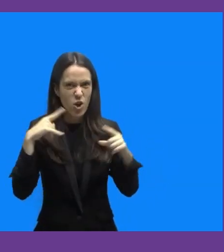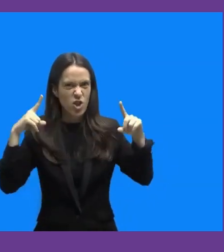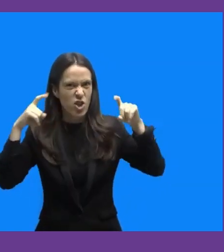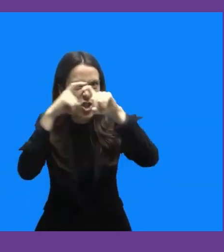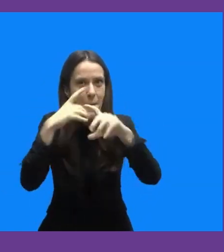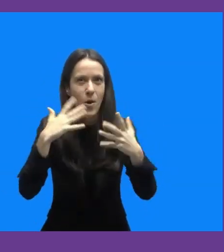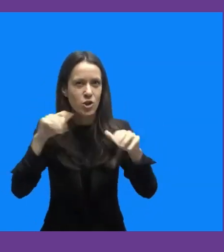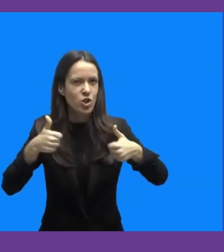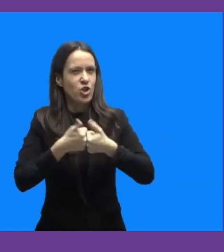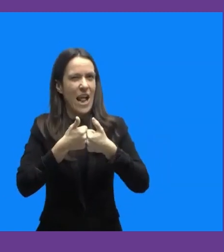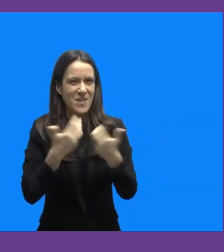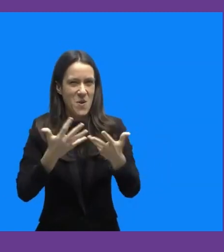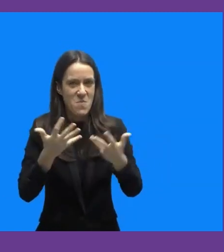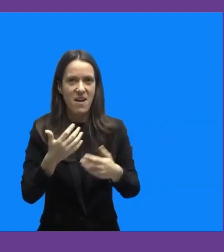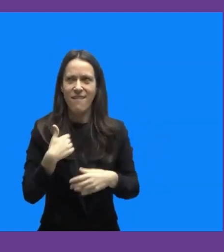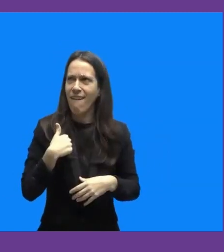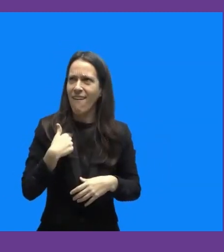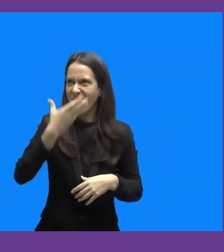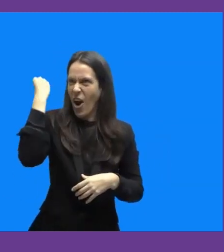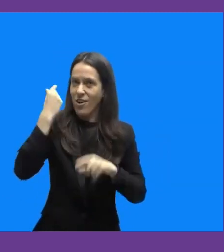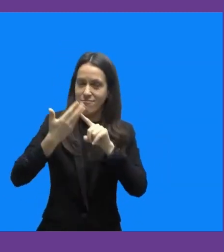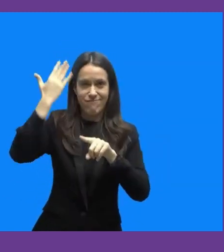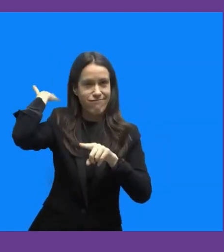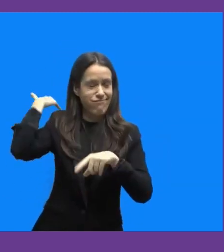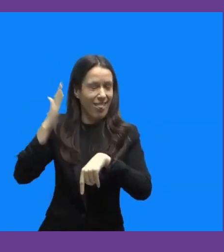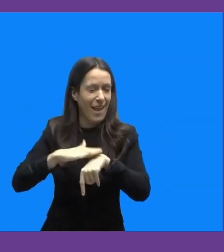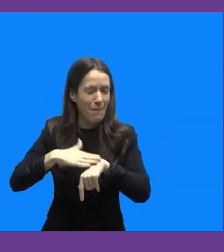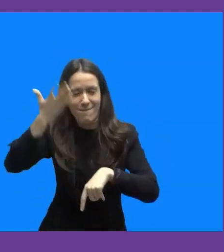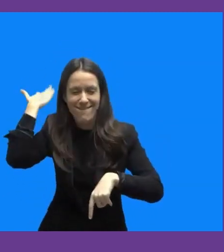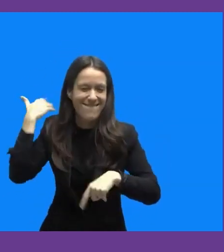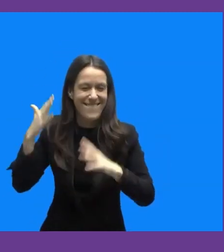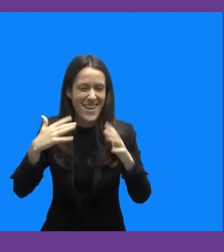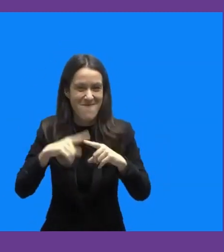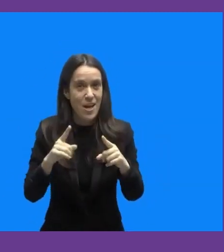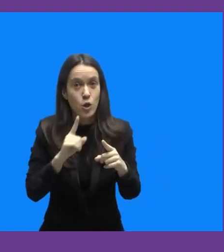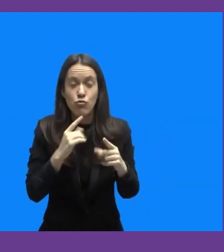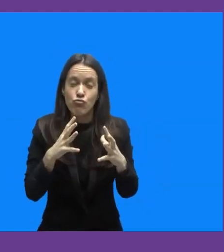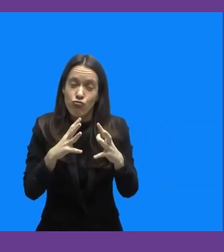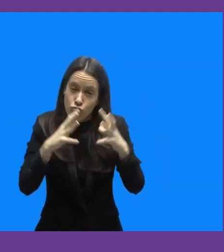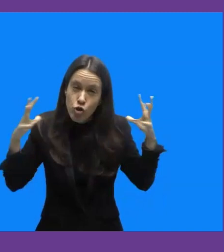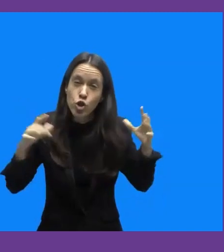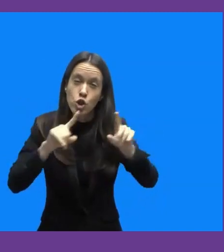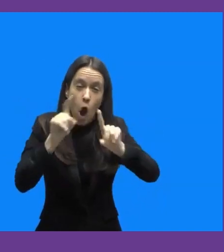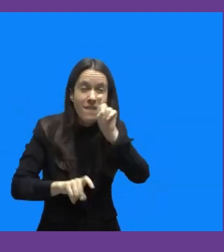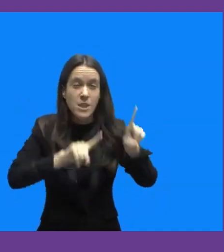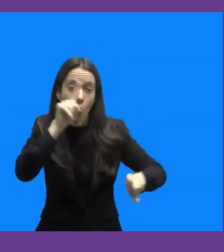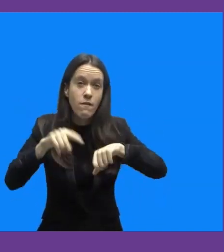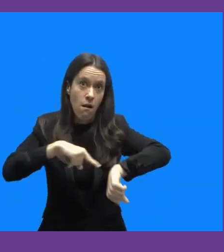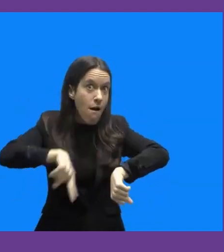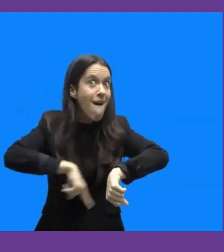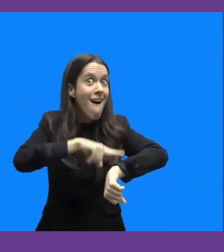challenge, and then I realised I'd forgotten how much work went into it. It's a huge, extensive survey, but I was lucky in that